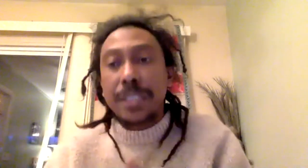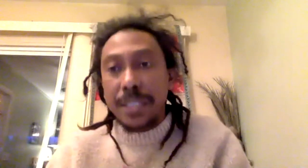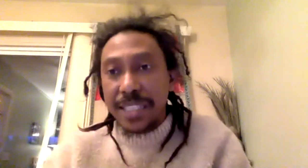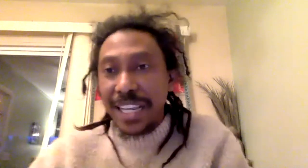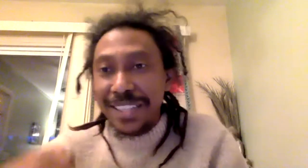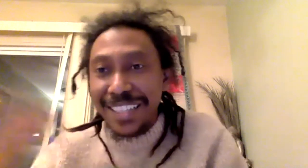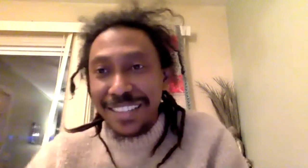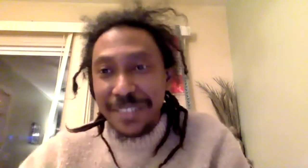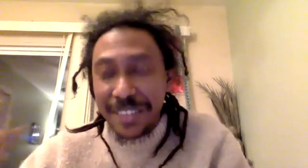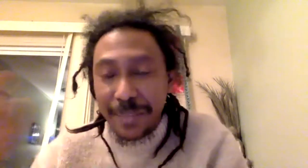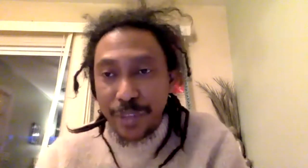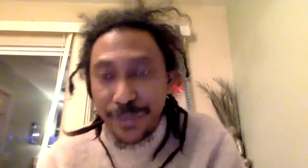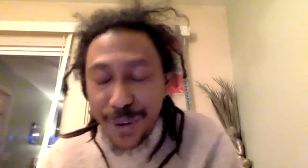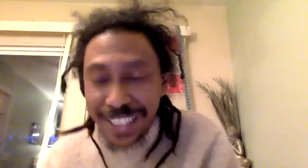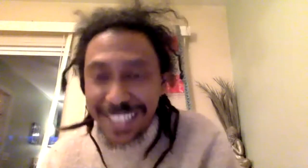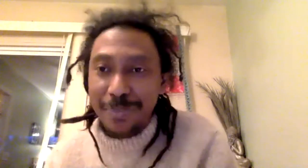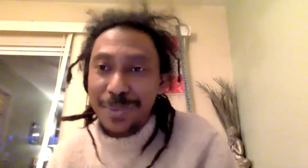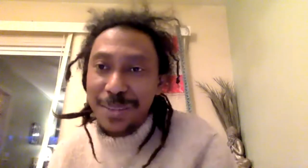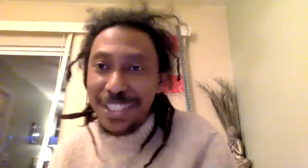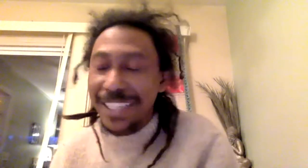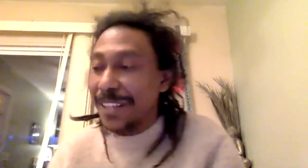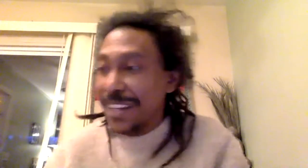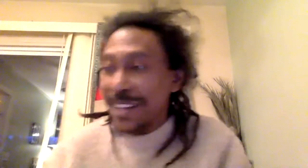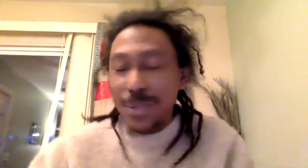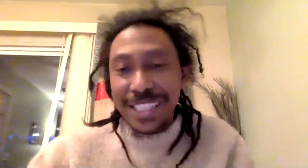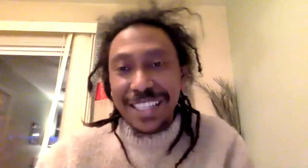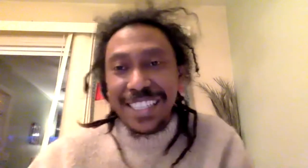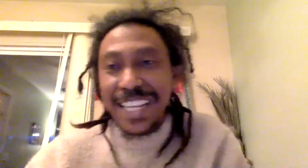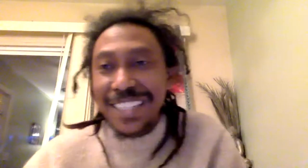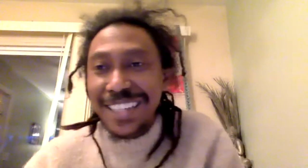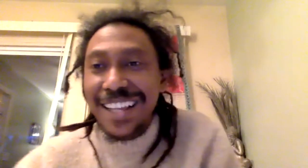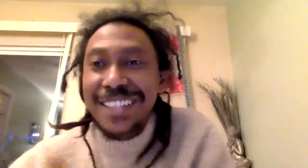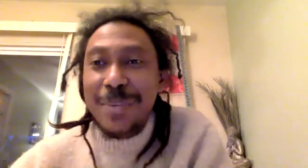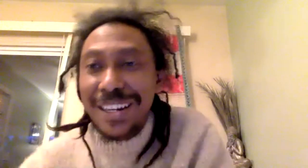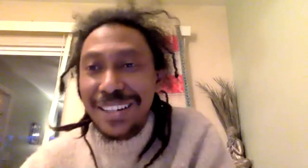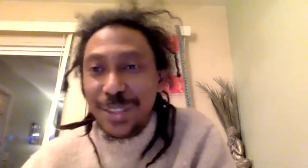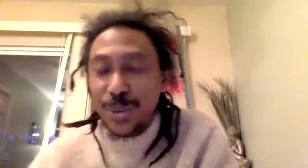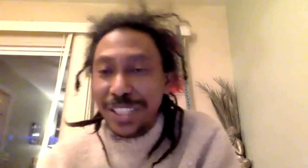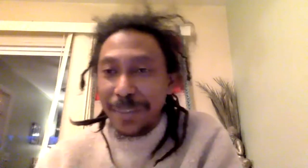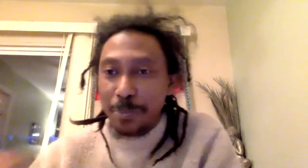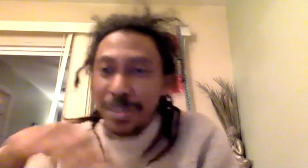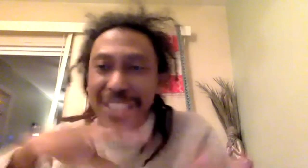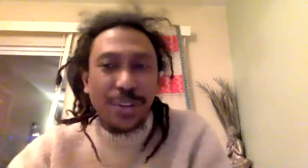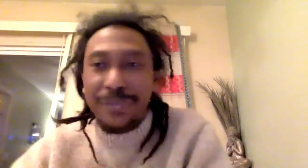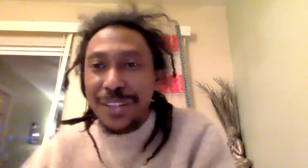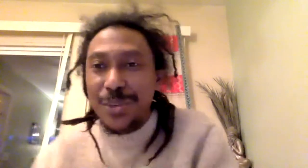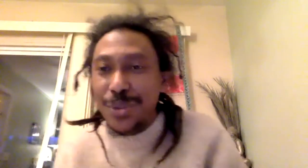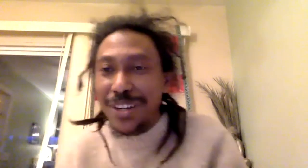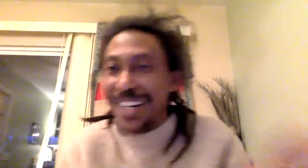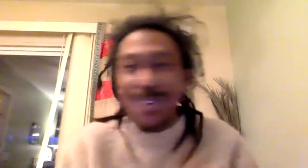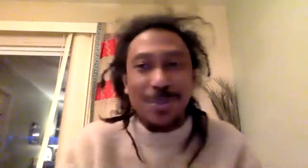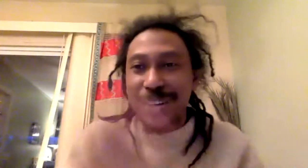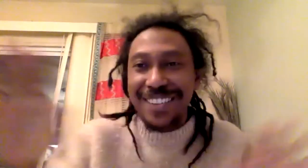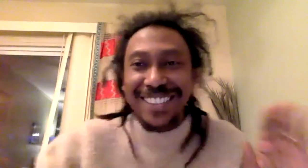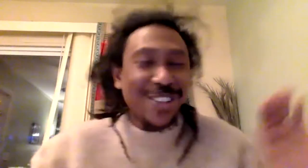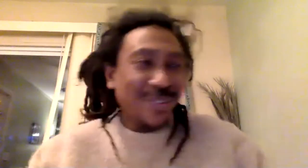start sending, the first step we did, we start sending an email to the music venue